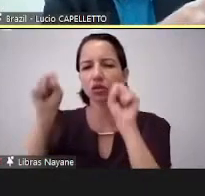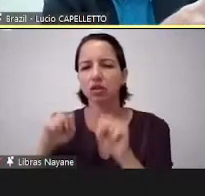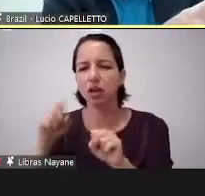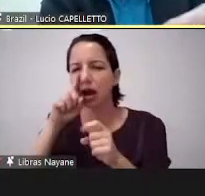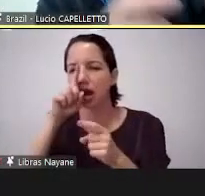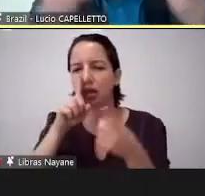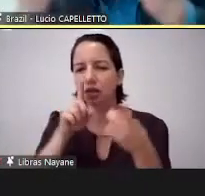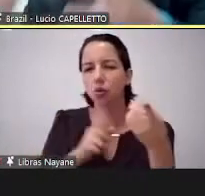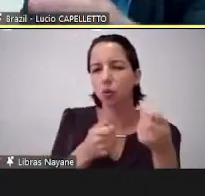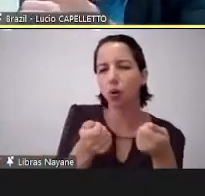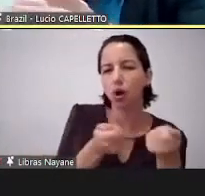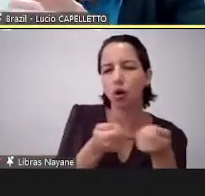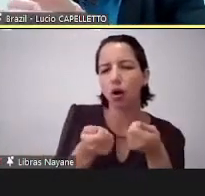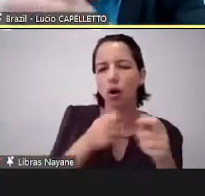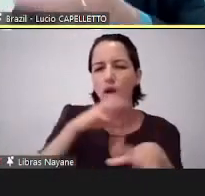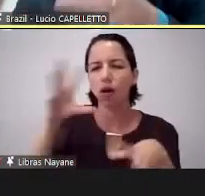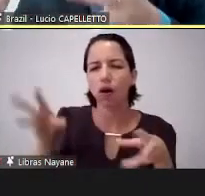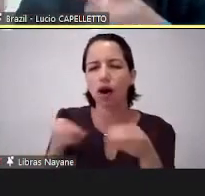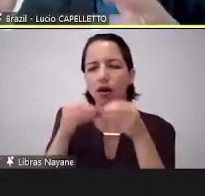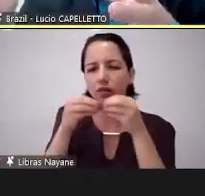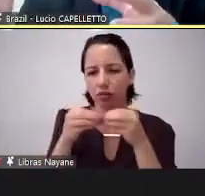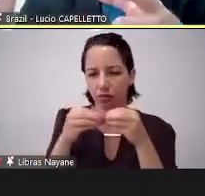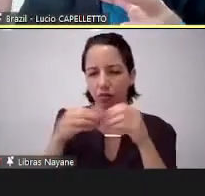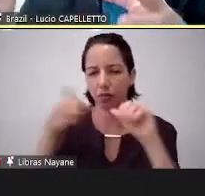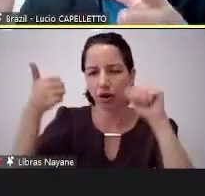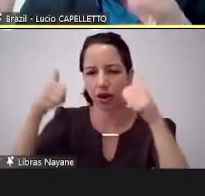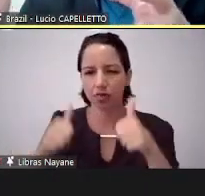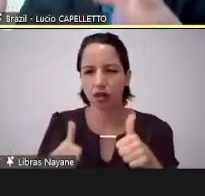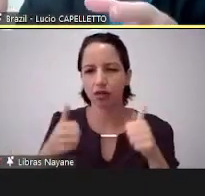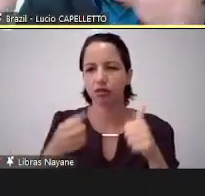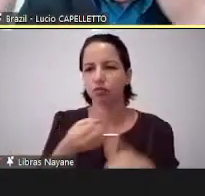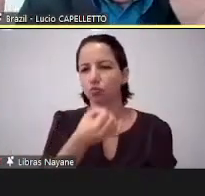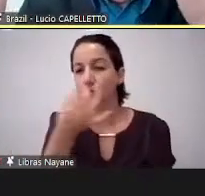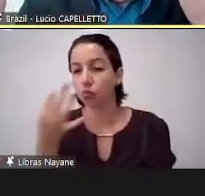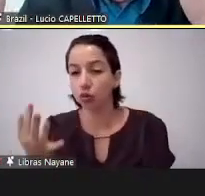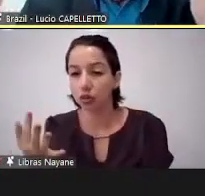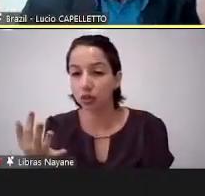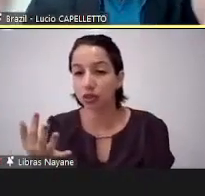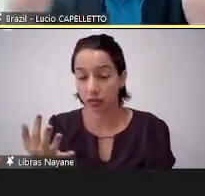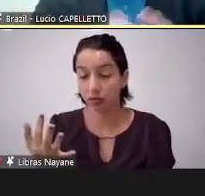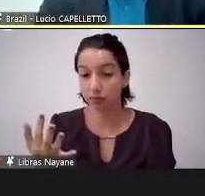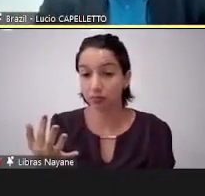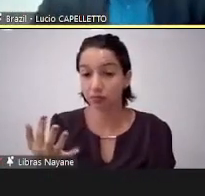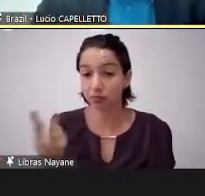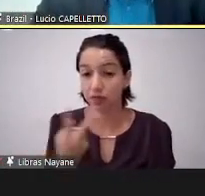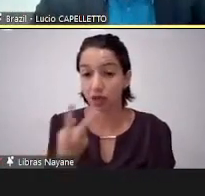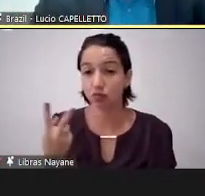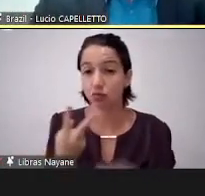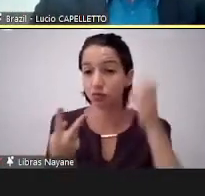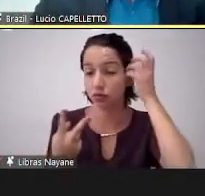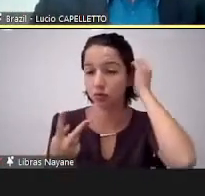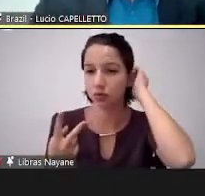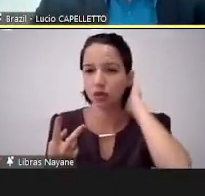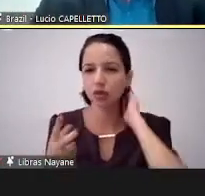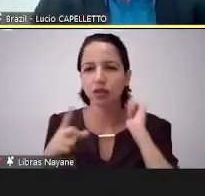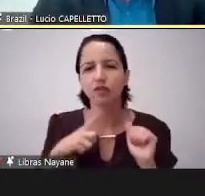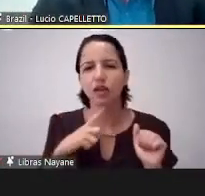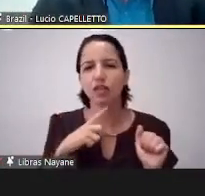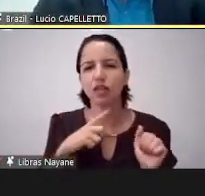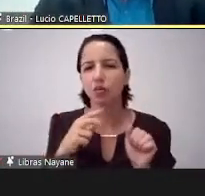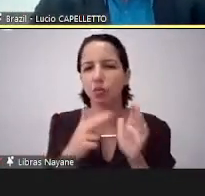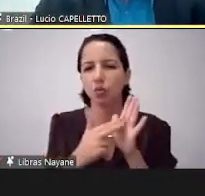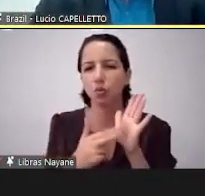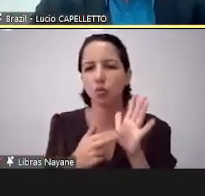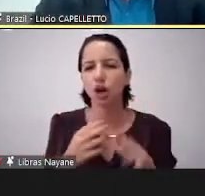matrix that will be part of the quantitative analysis, also with the qualitative,